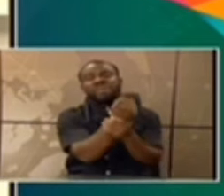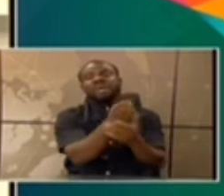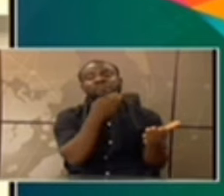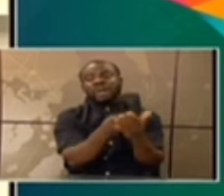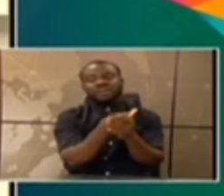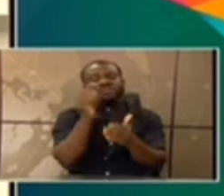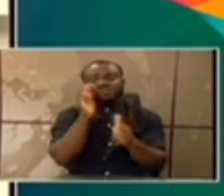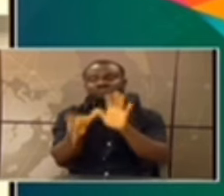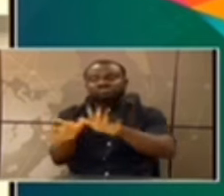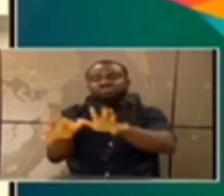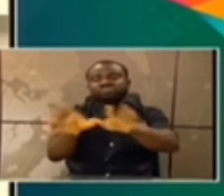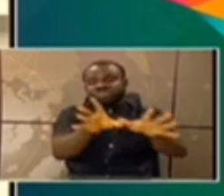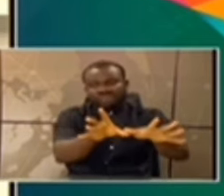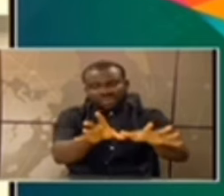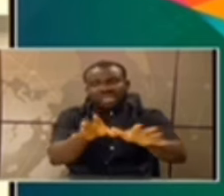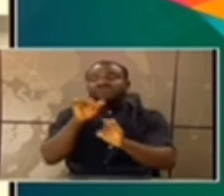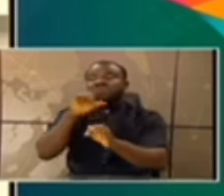wanye kefla meka bibia